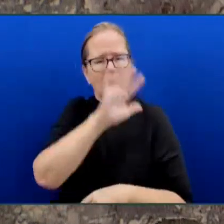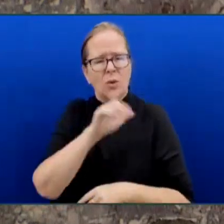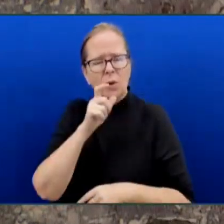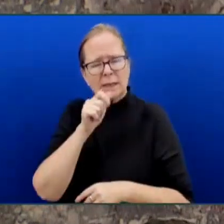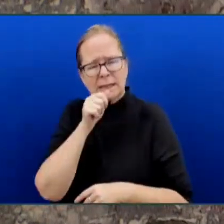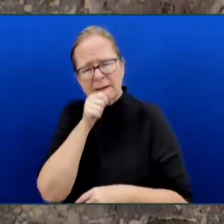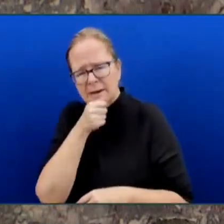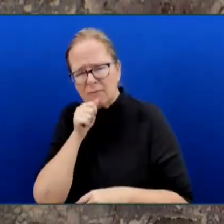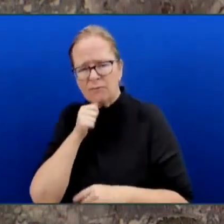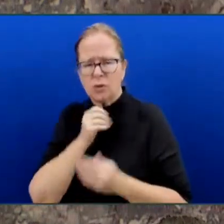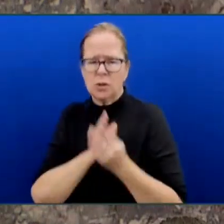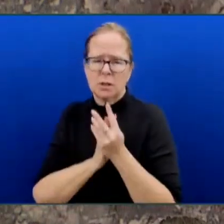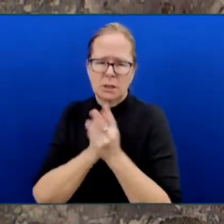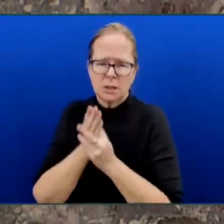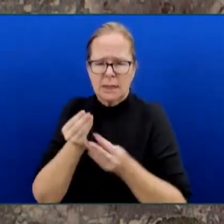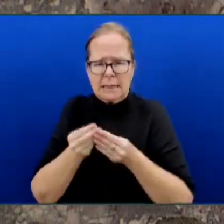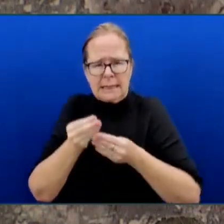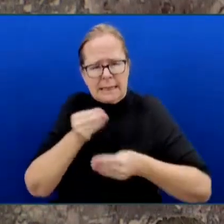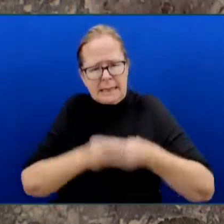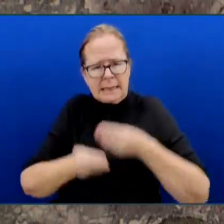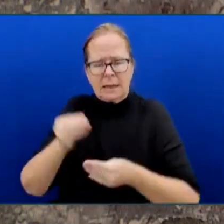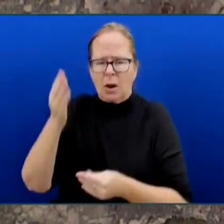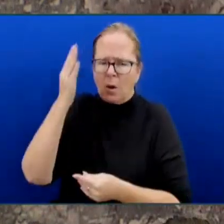province in the country?